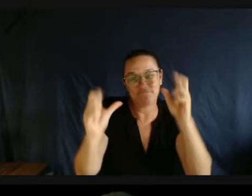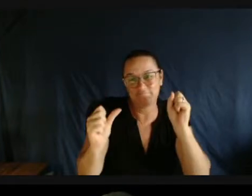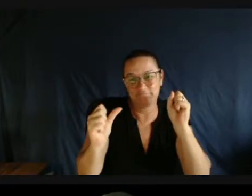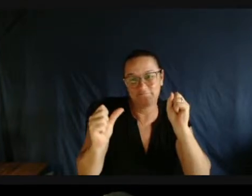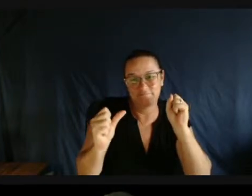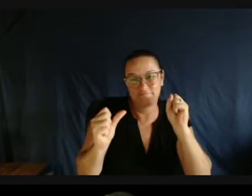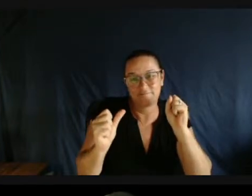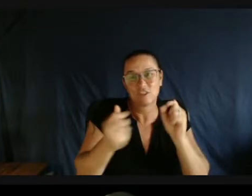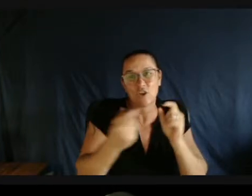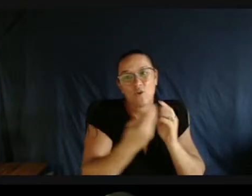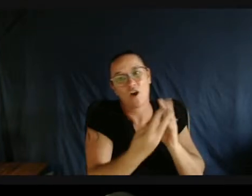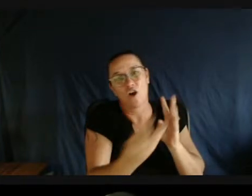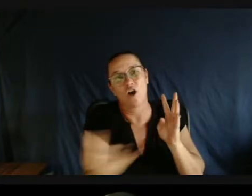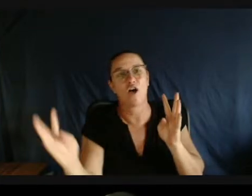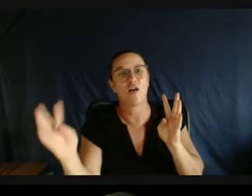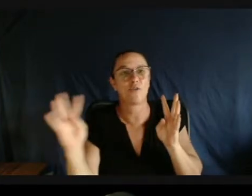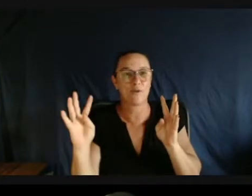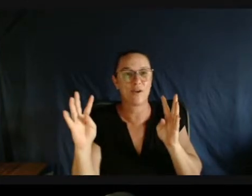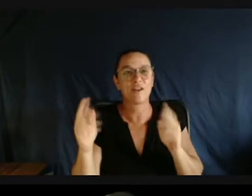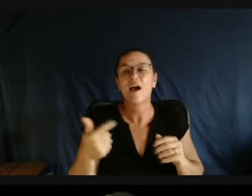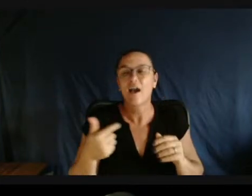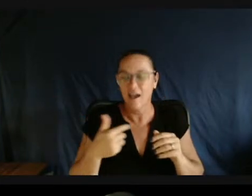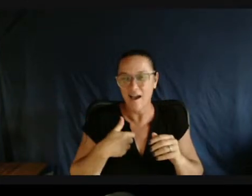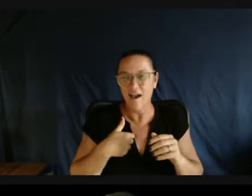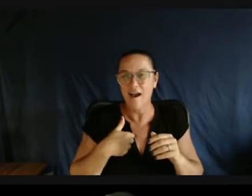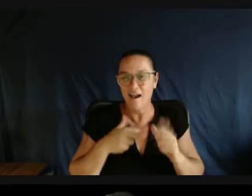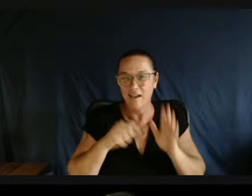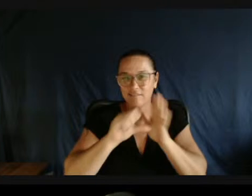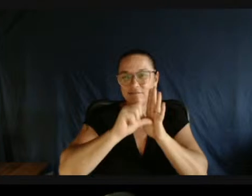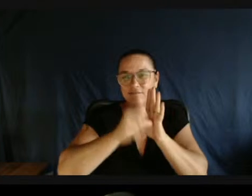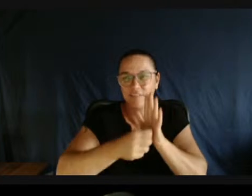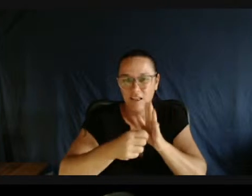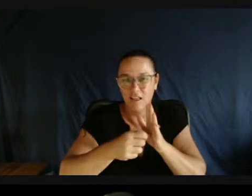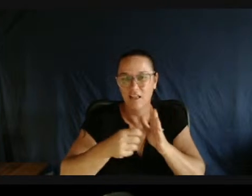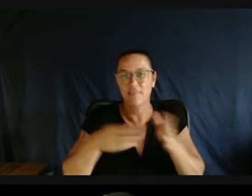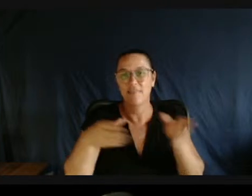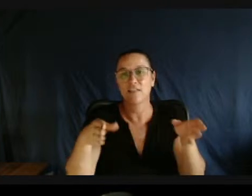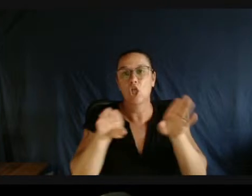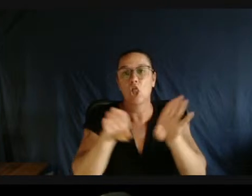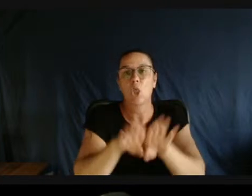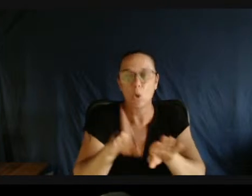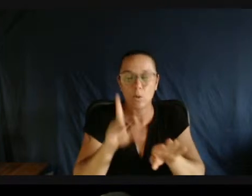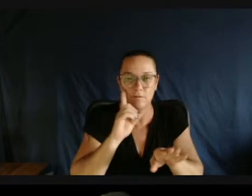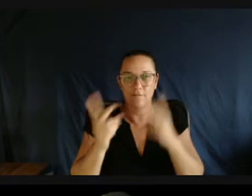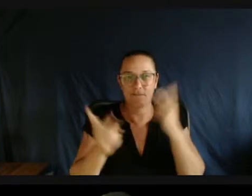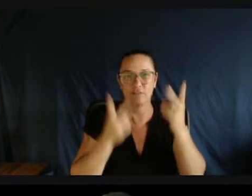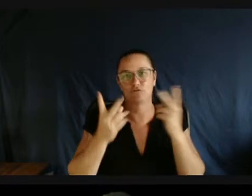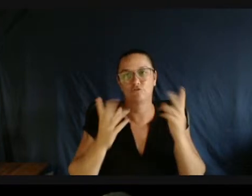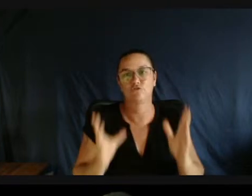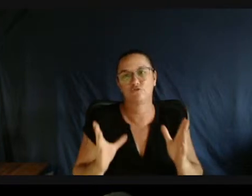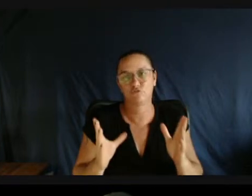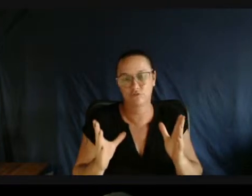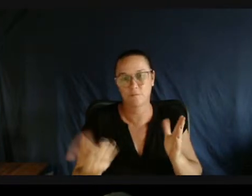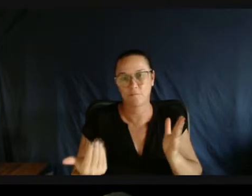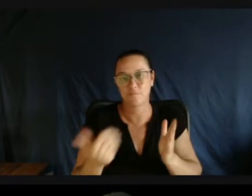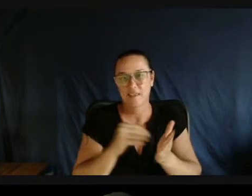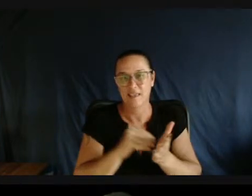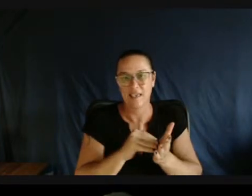spread all the way around. I did highlight the area that's closed off to visitors. Again, I